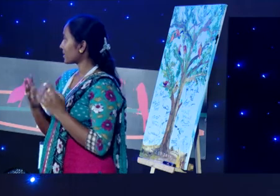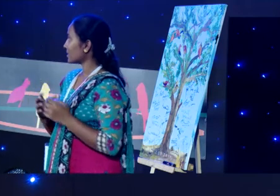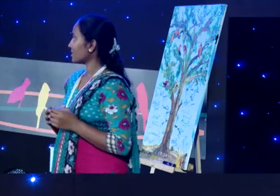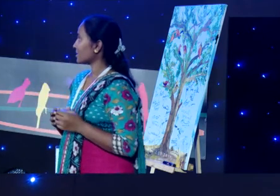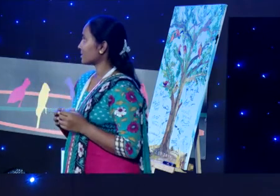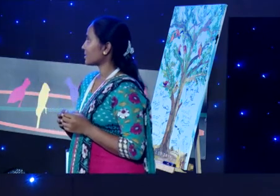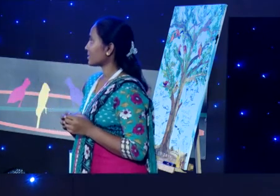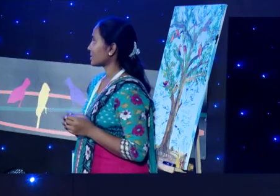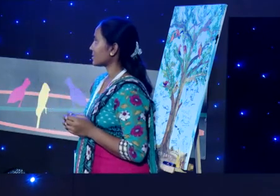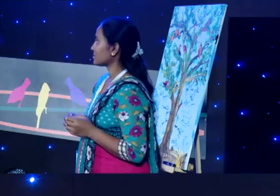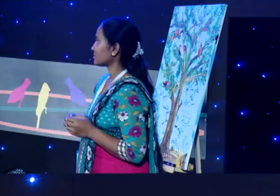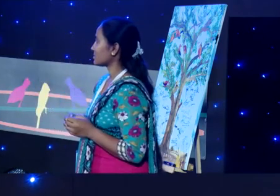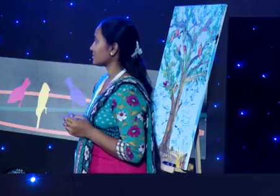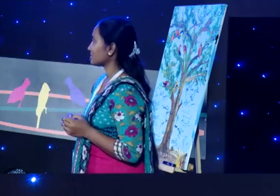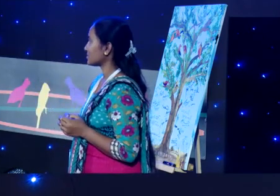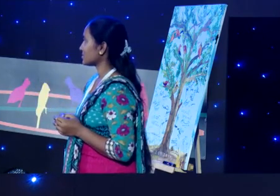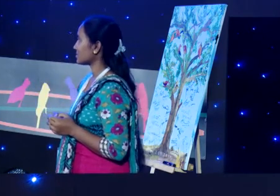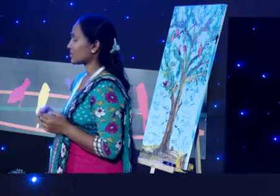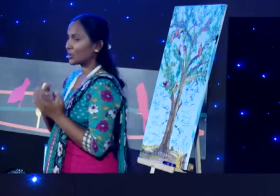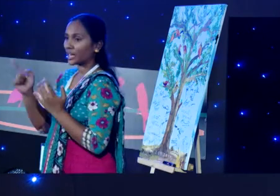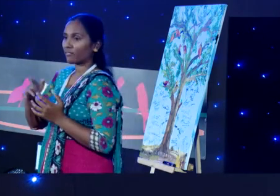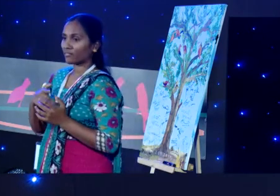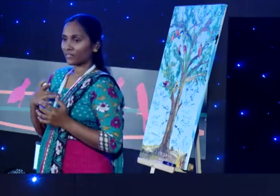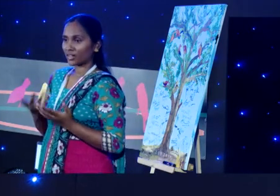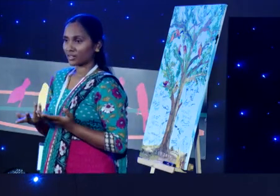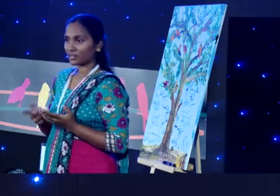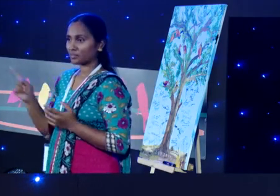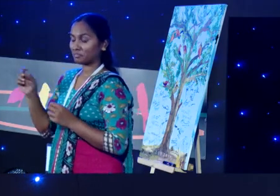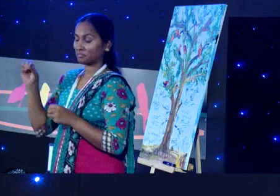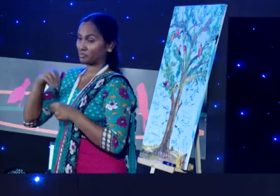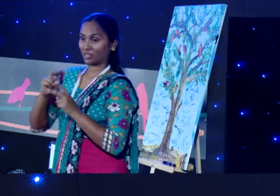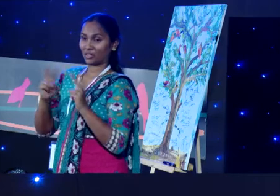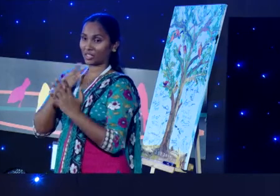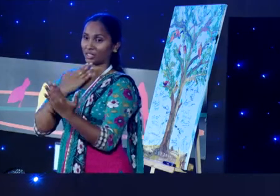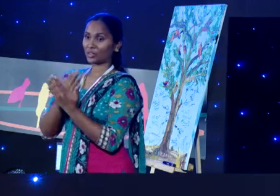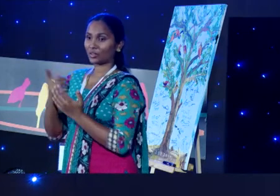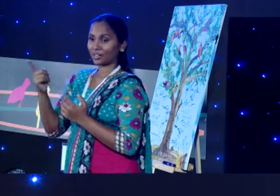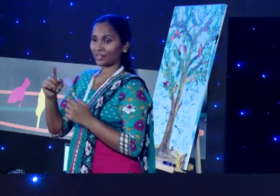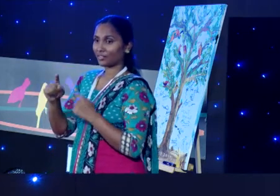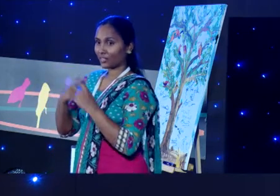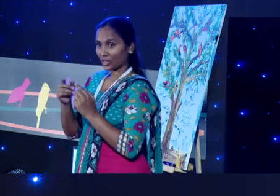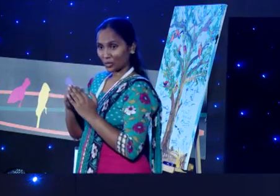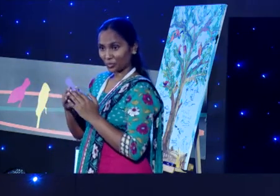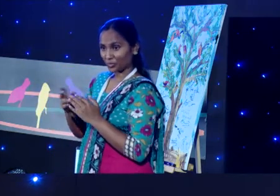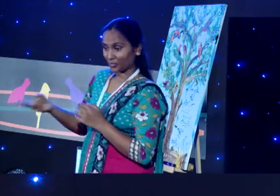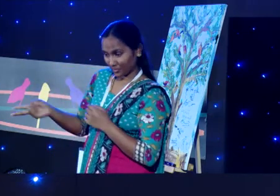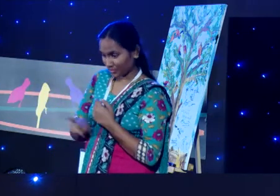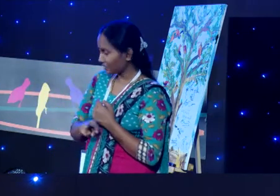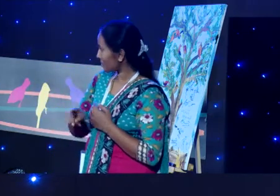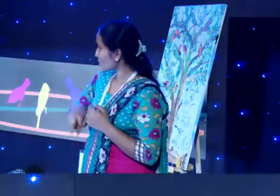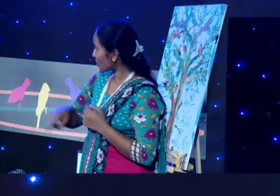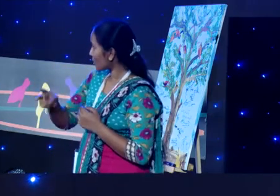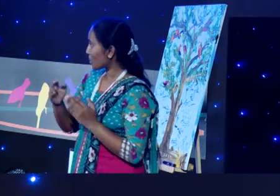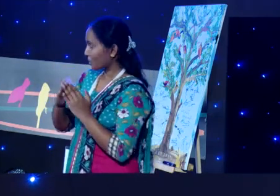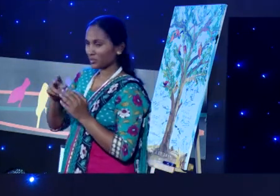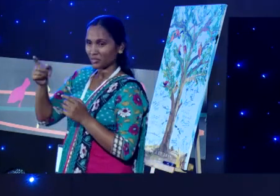stuff, what I felt was that it's amazing, but the moment I used to go back and walk back